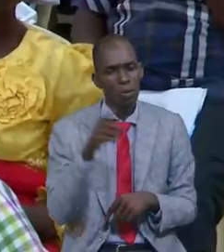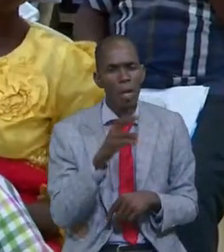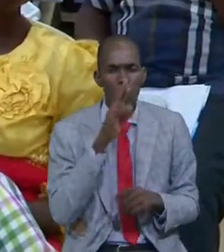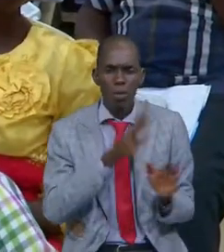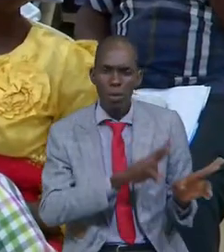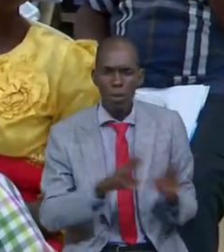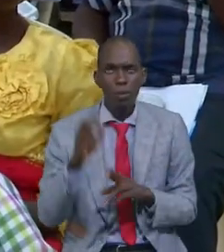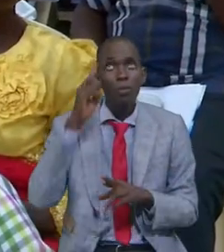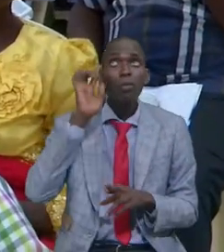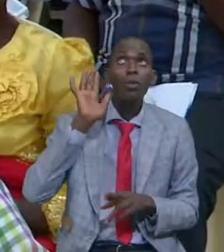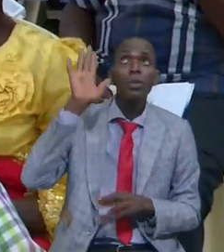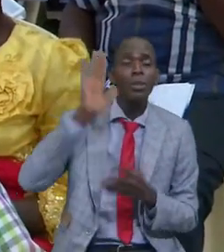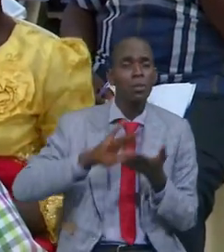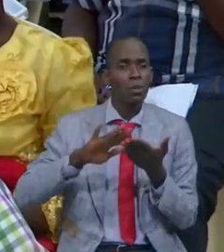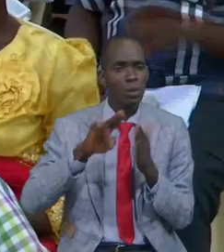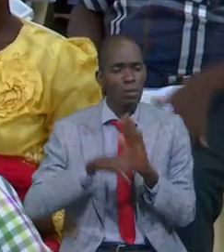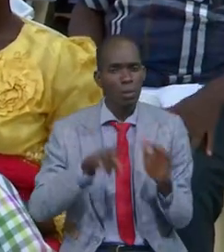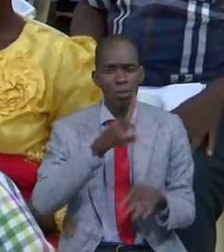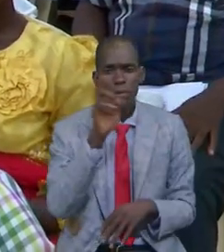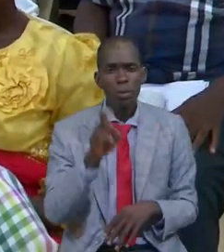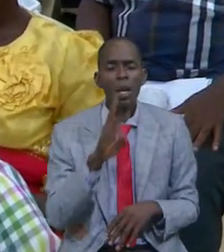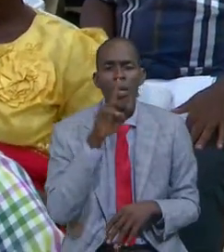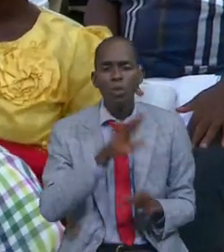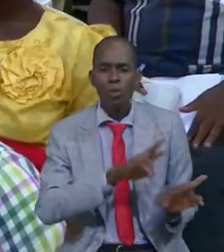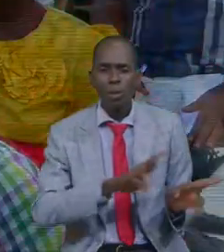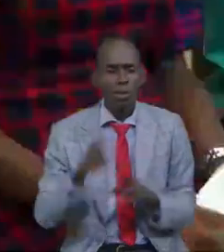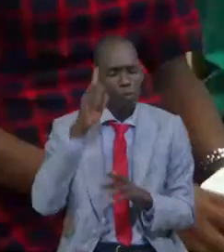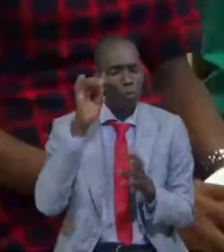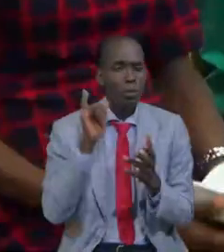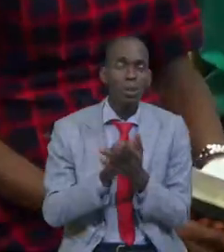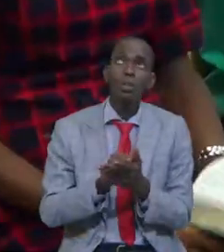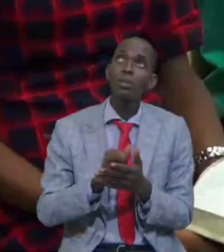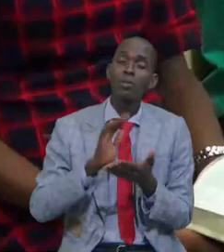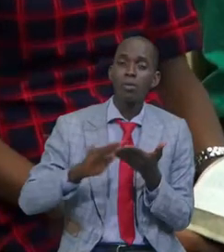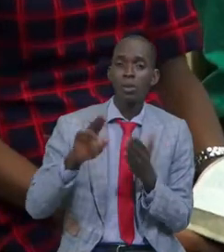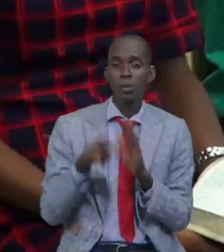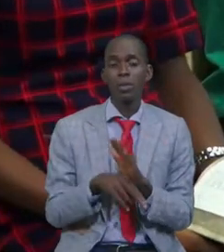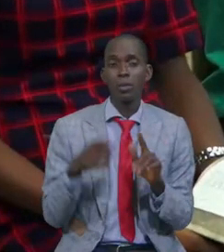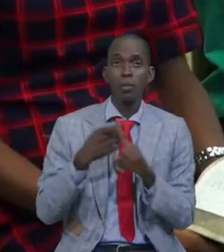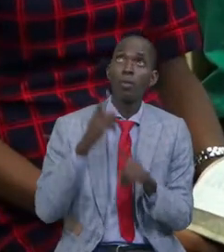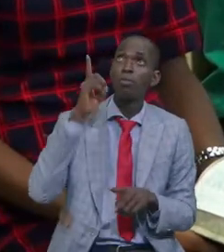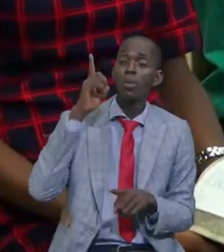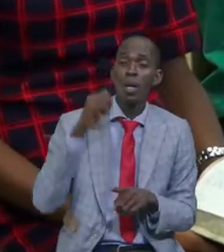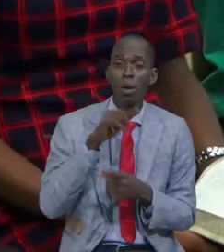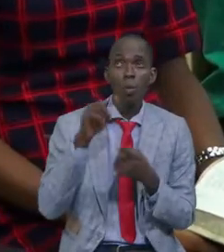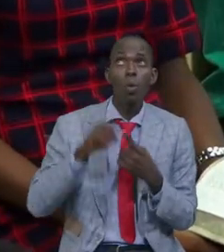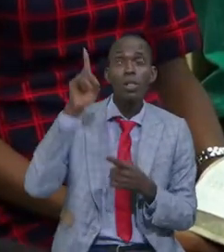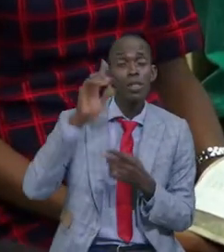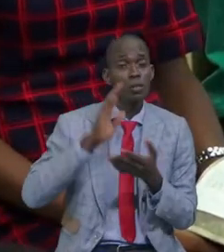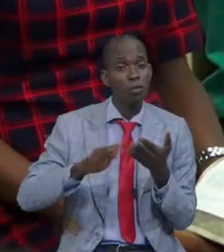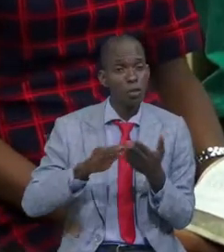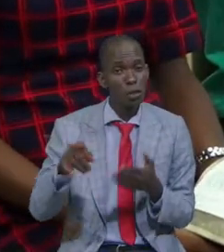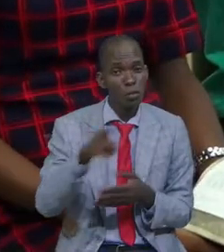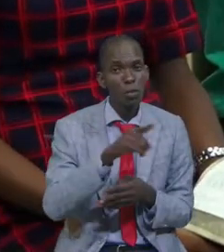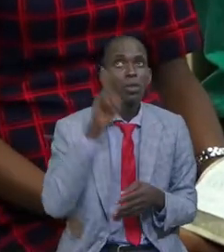forgiveness? I said, are you ready for that forgiveness? And when the Lord forgives you, he will